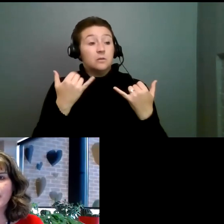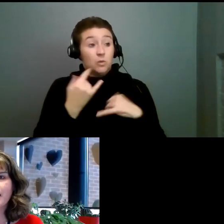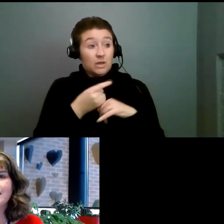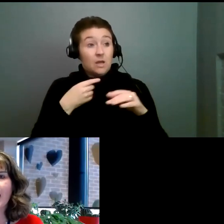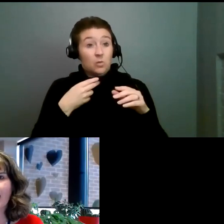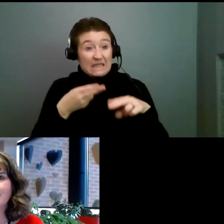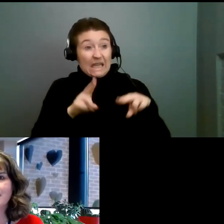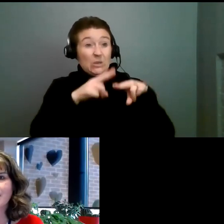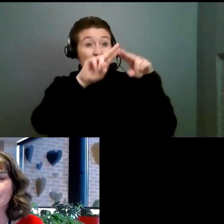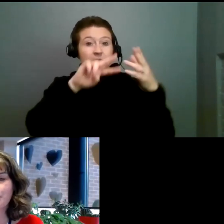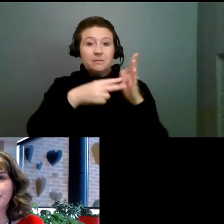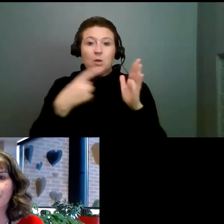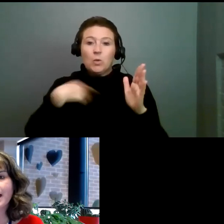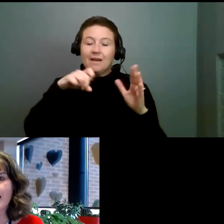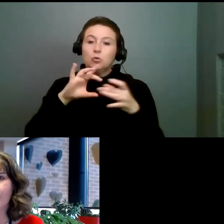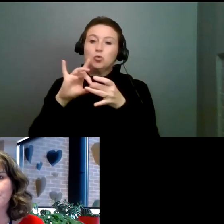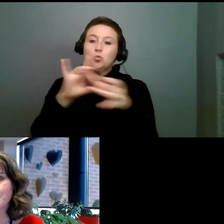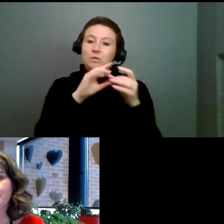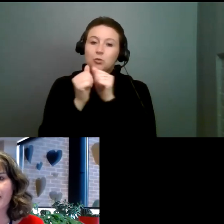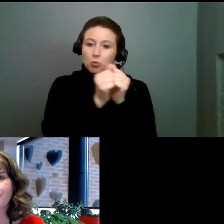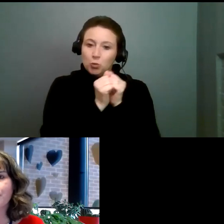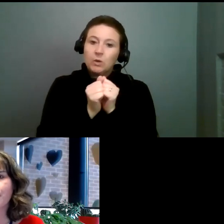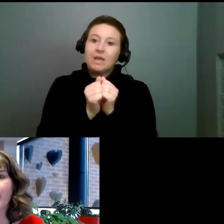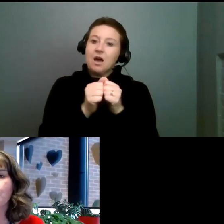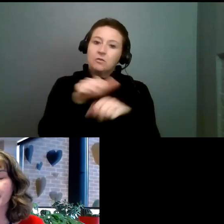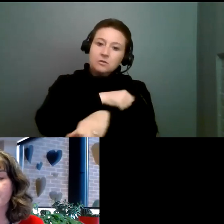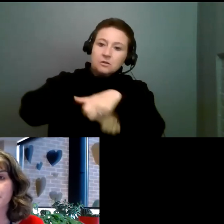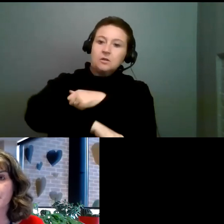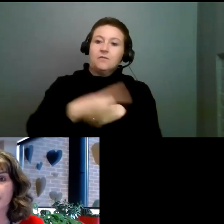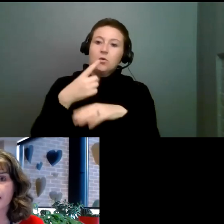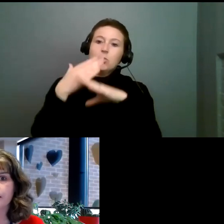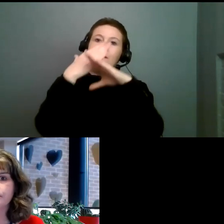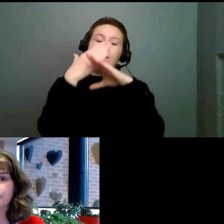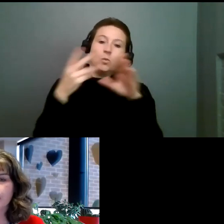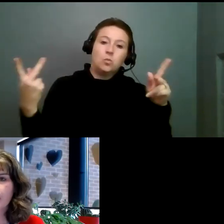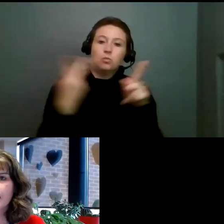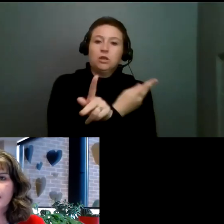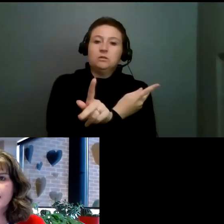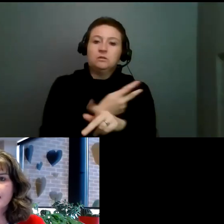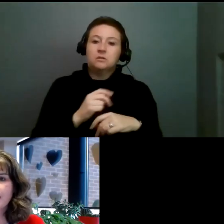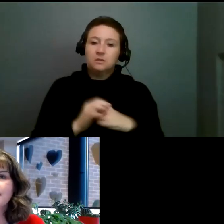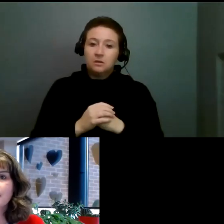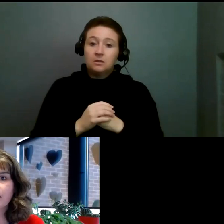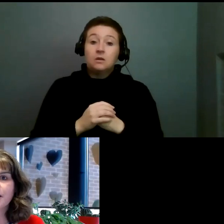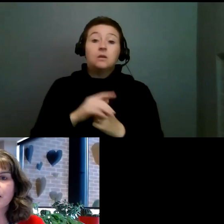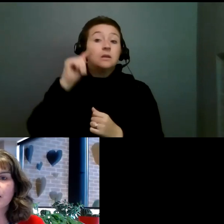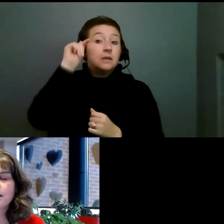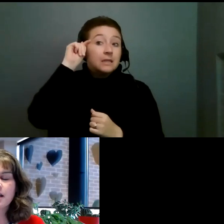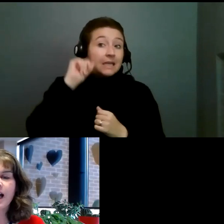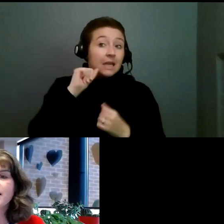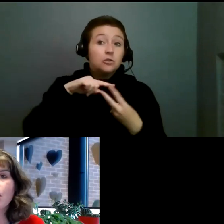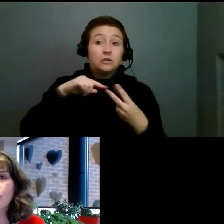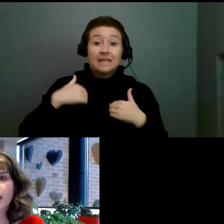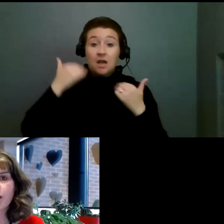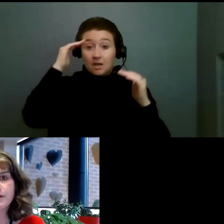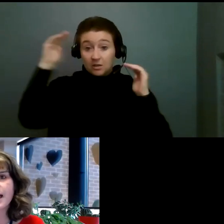that we need to act as a community right now to prevent further outbreaks from occurring. Teens and young adults,